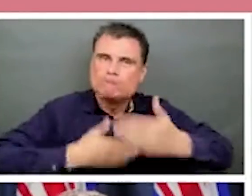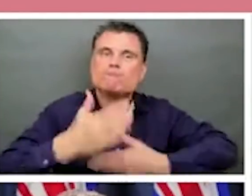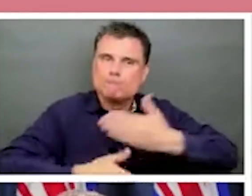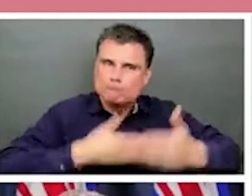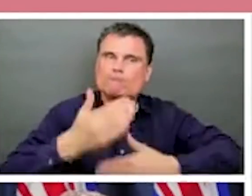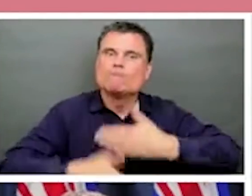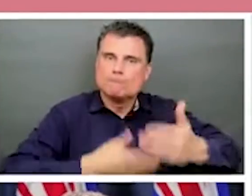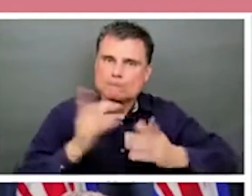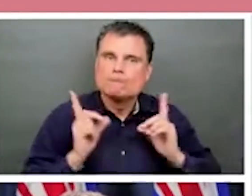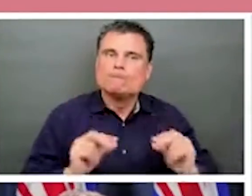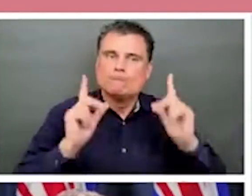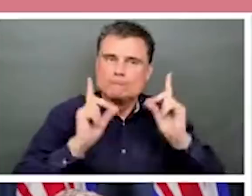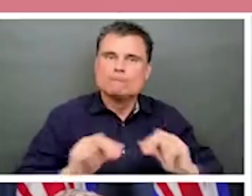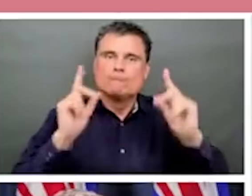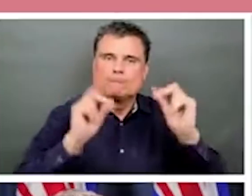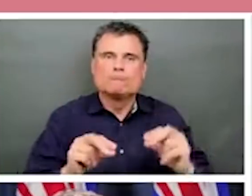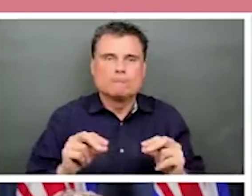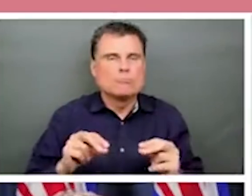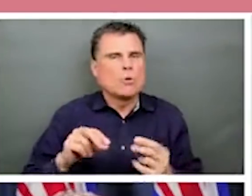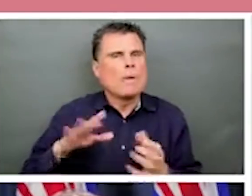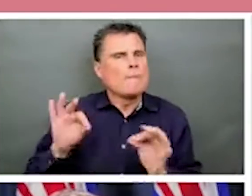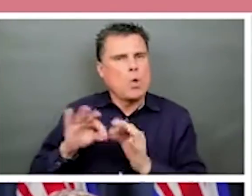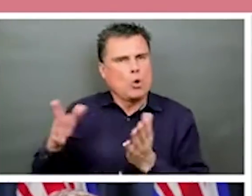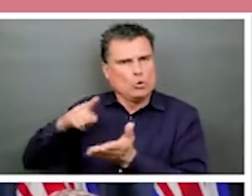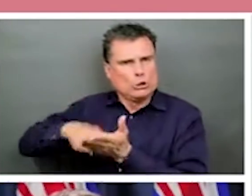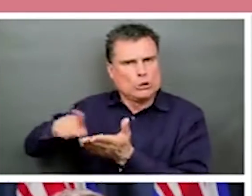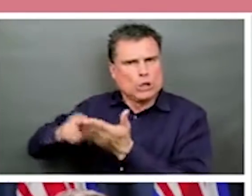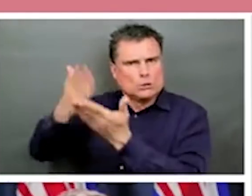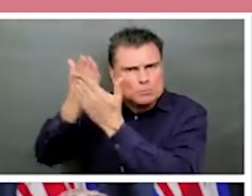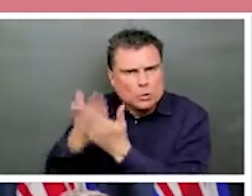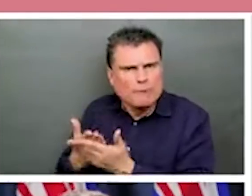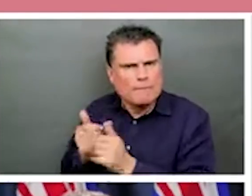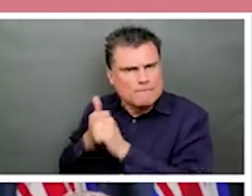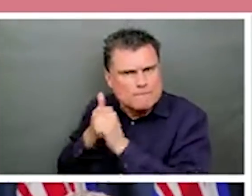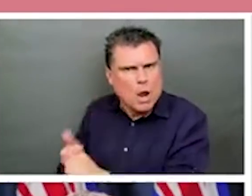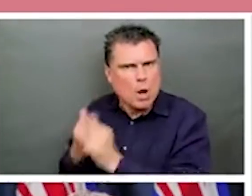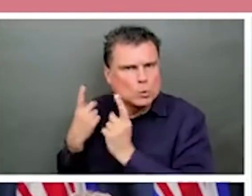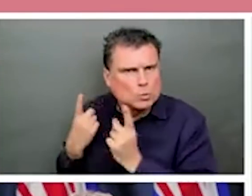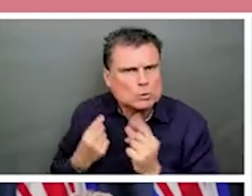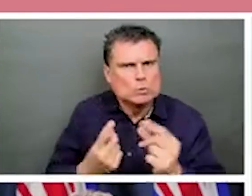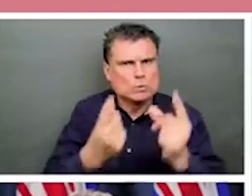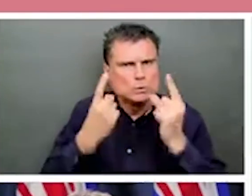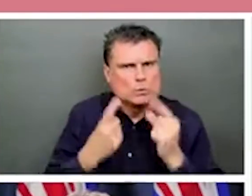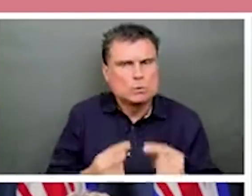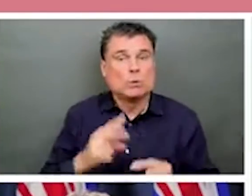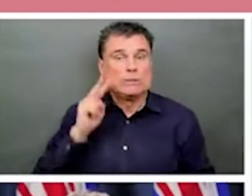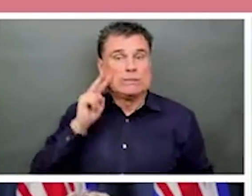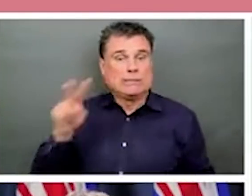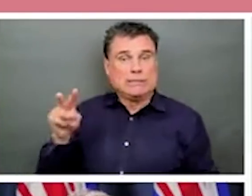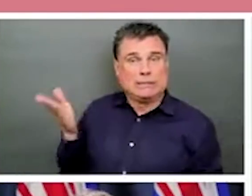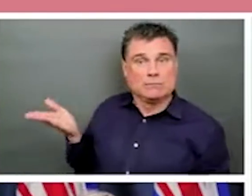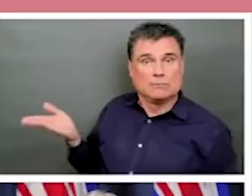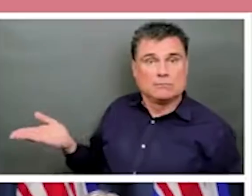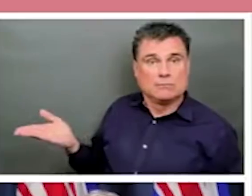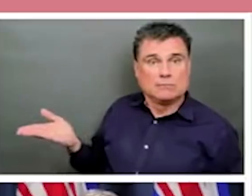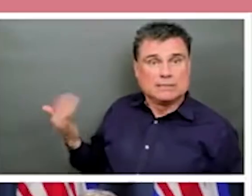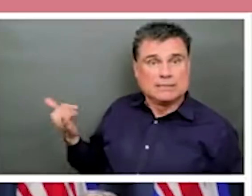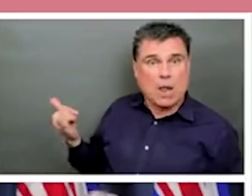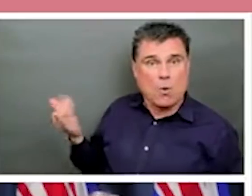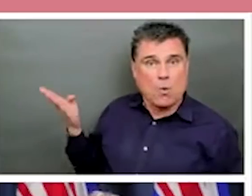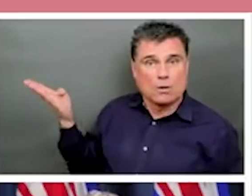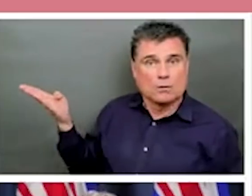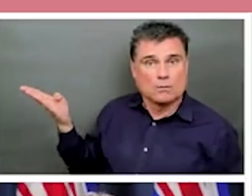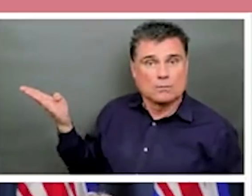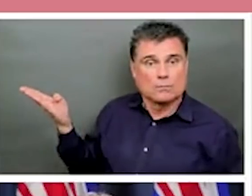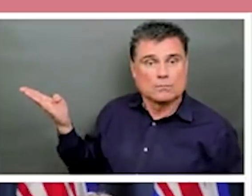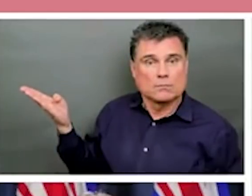the evidence, as Dr. Henry has indicated. And in the meantime, you can see in the yellow across the bottom of this slide that we'll have all of these different